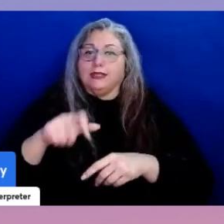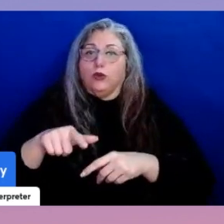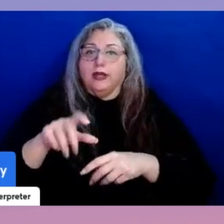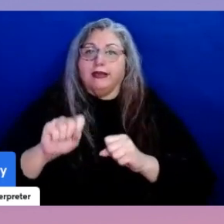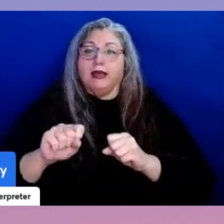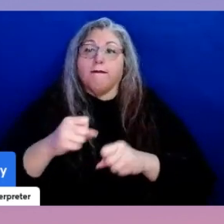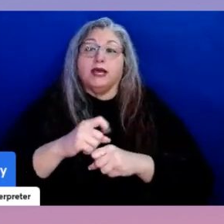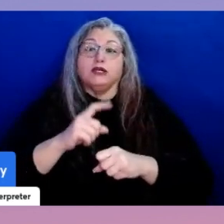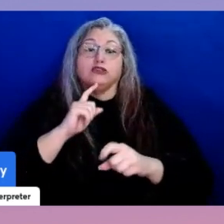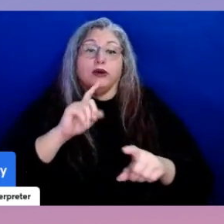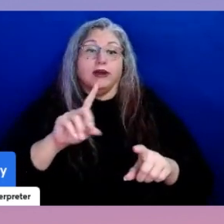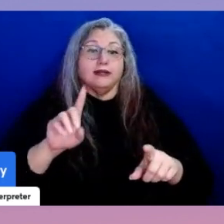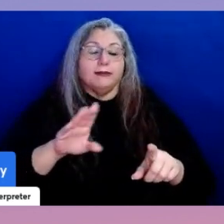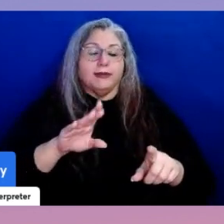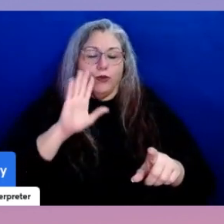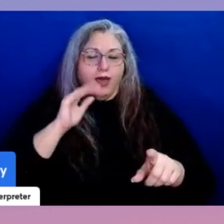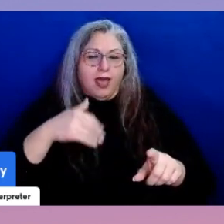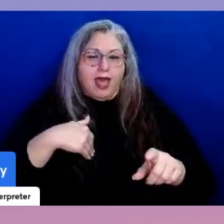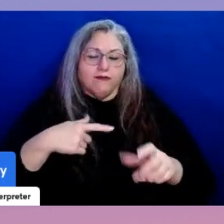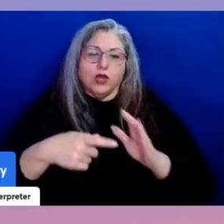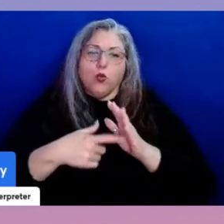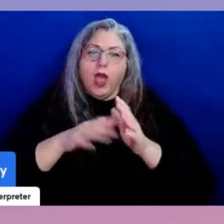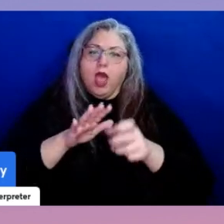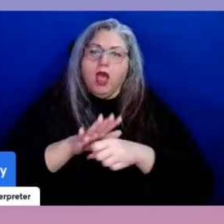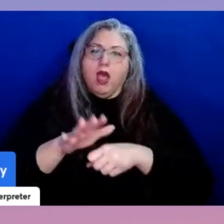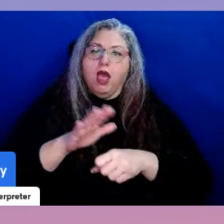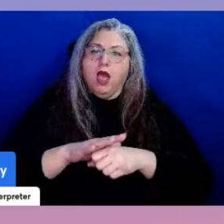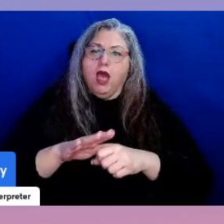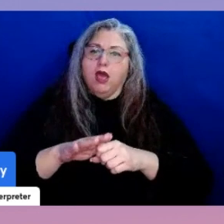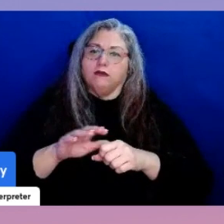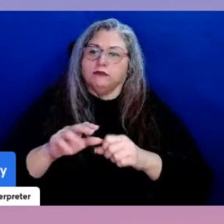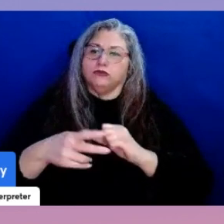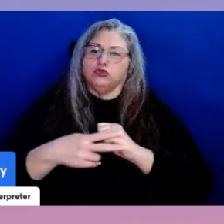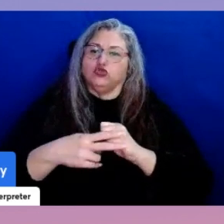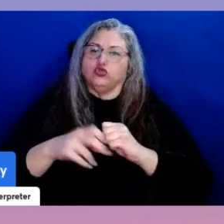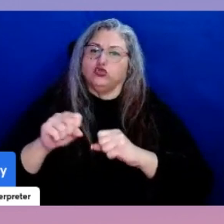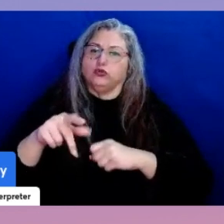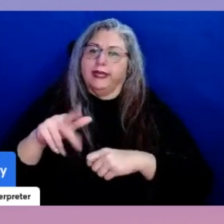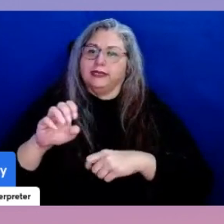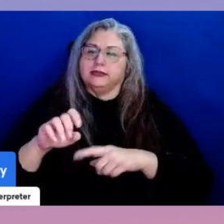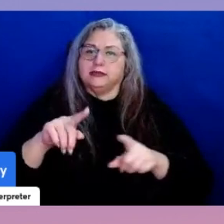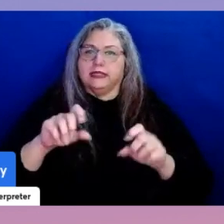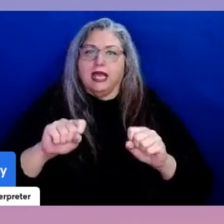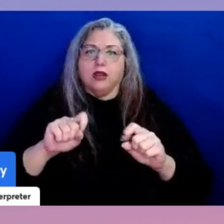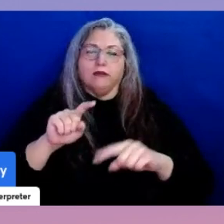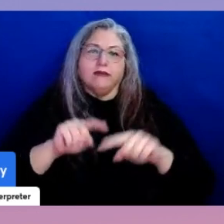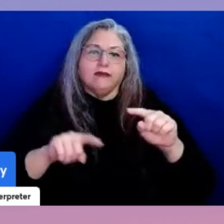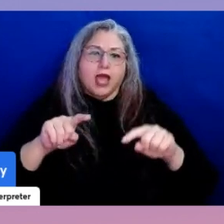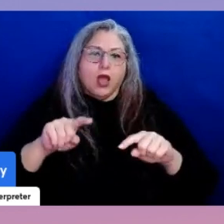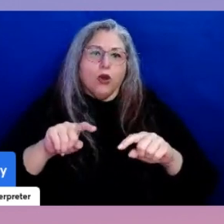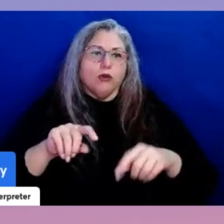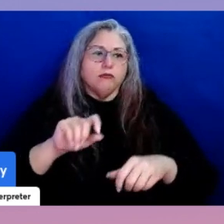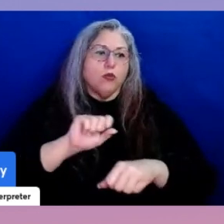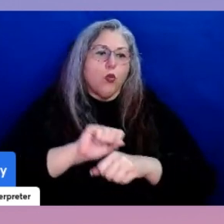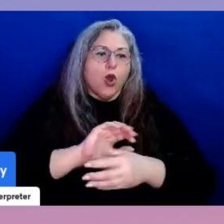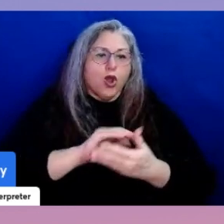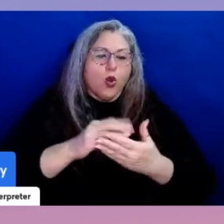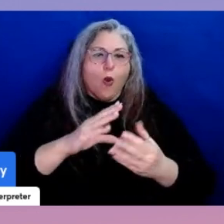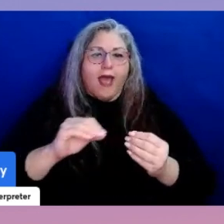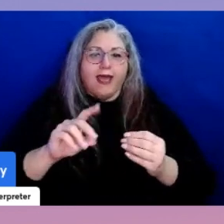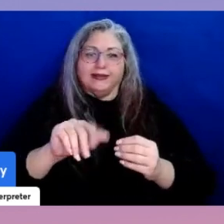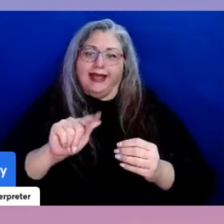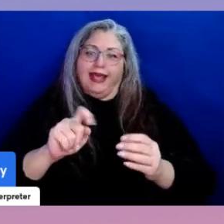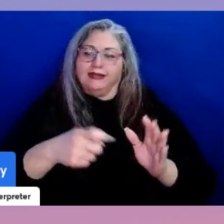databases have the required storage capacity to handle varying workloads and growing data demands efficiently.